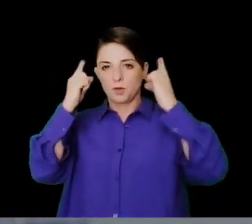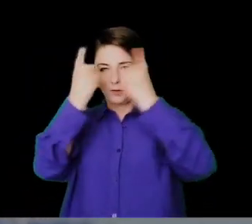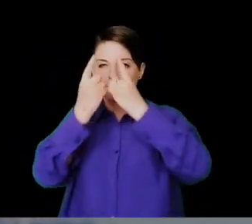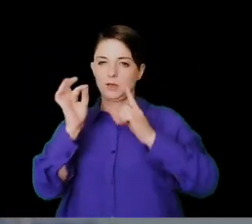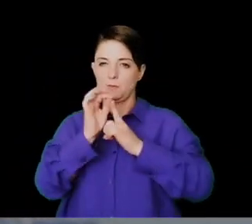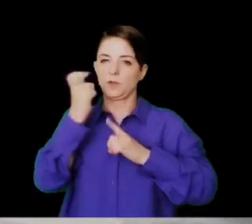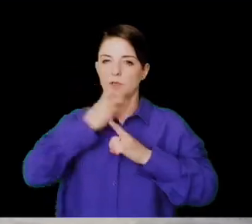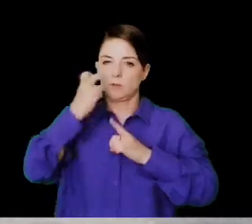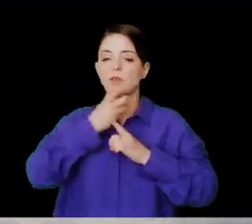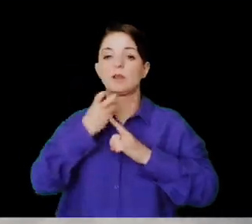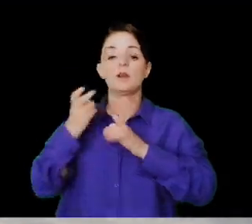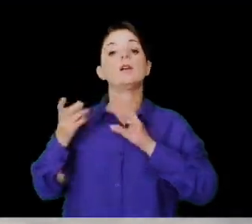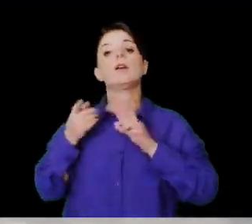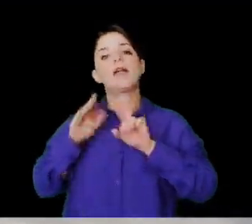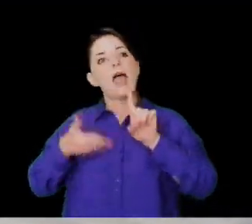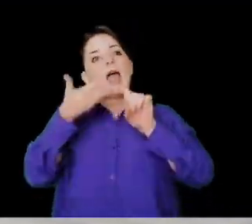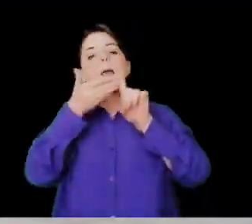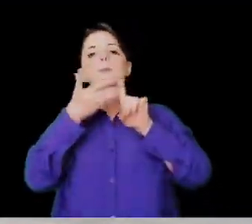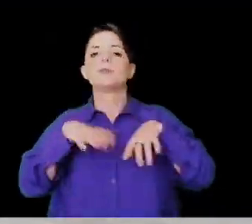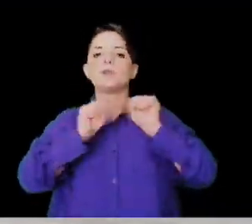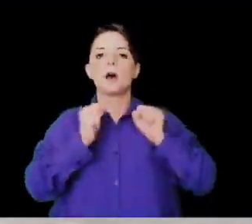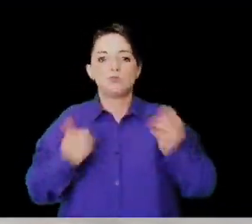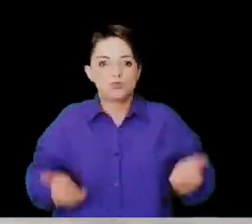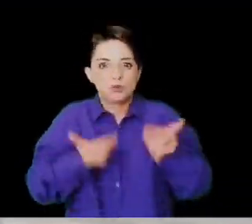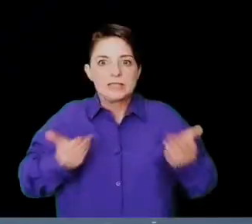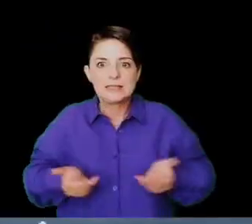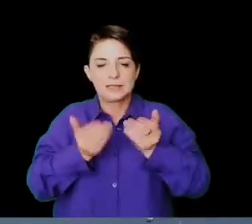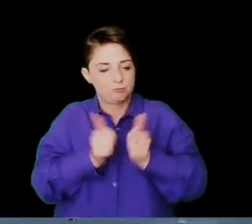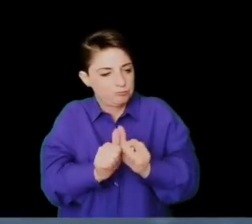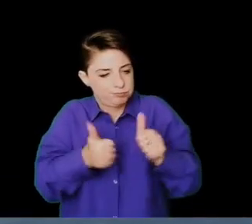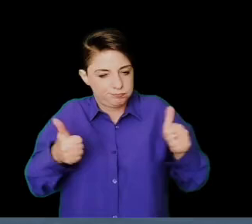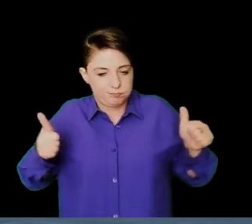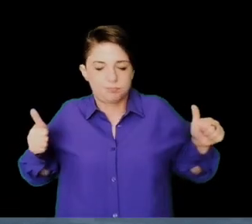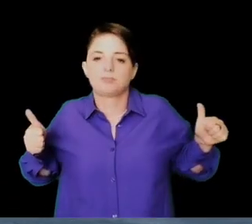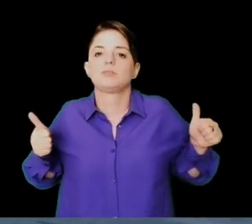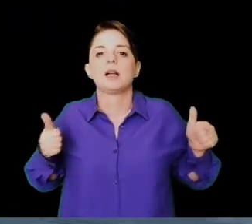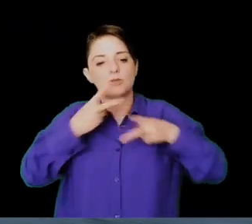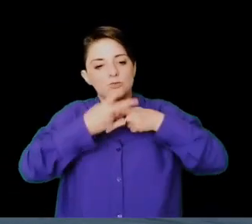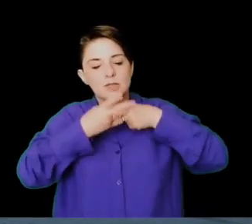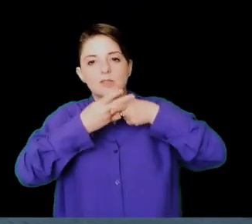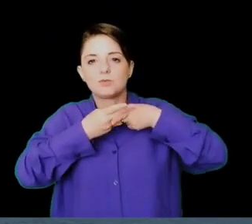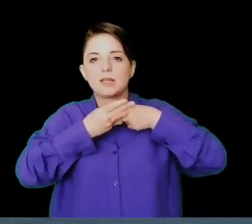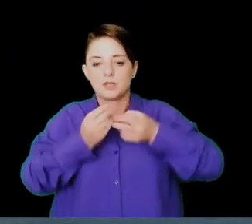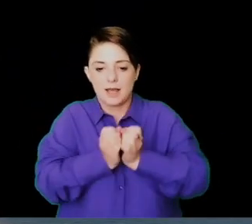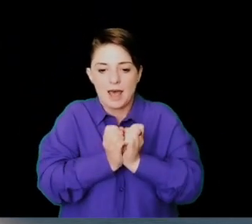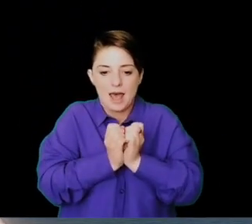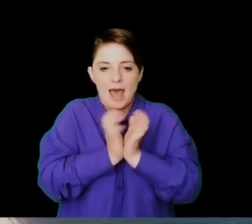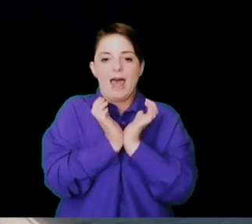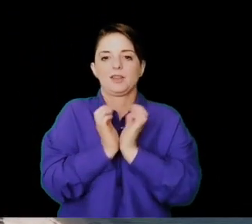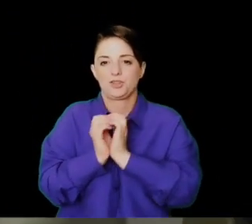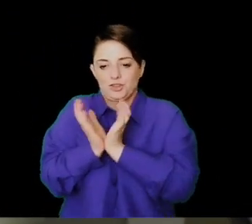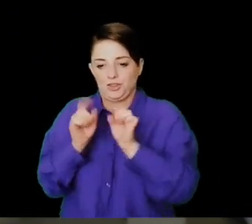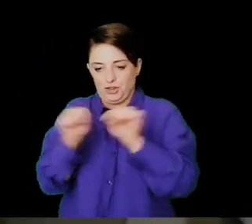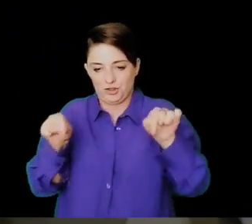her team at the University of Portsmouth. Together, their aim is to start breeding oysters at scale in a restoration-focused